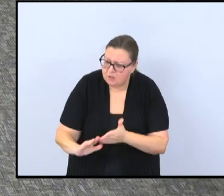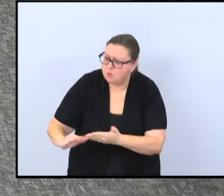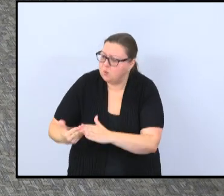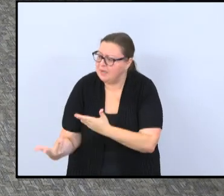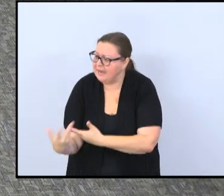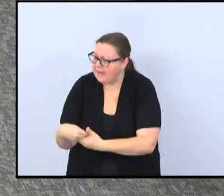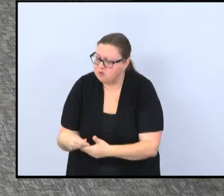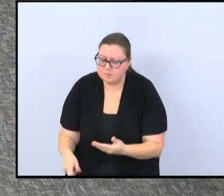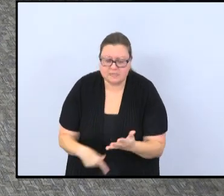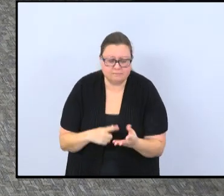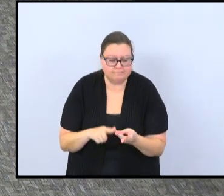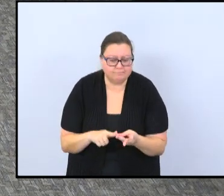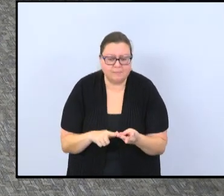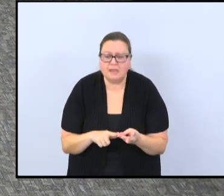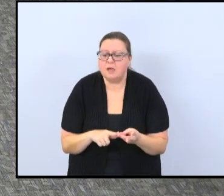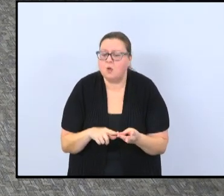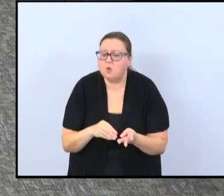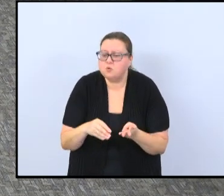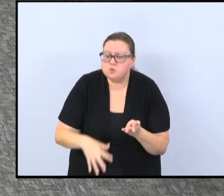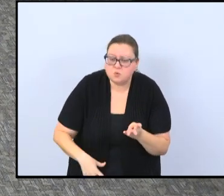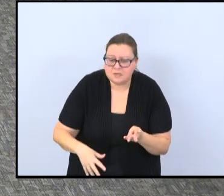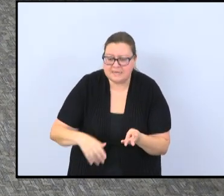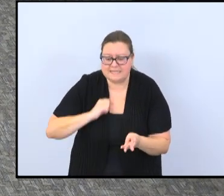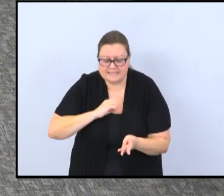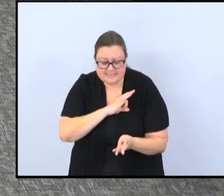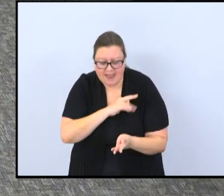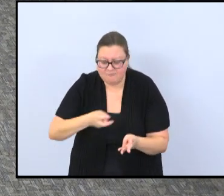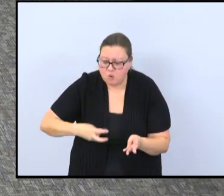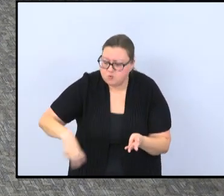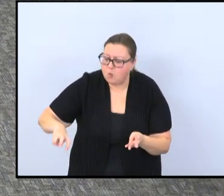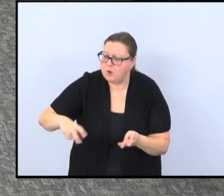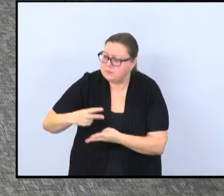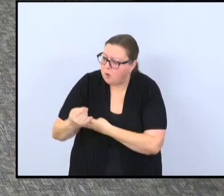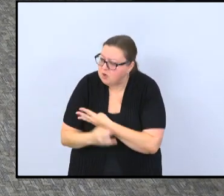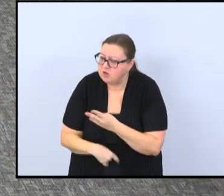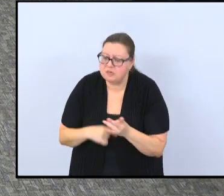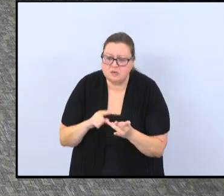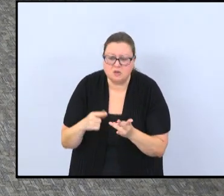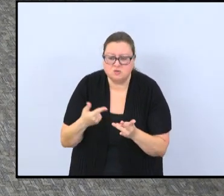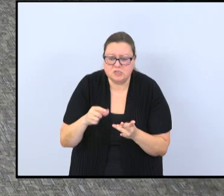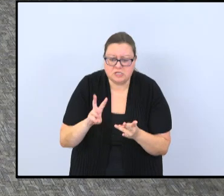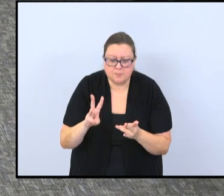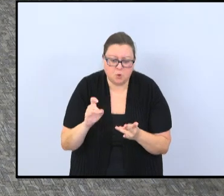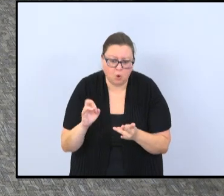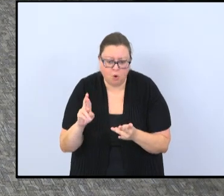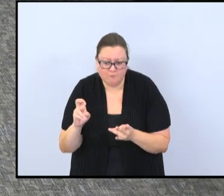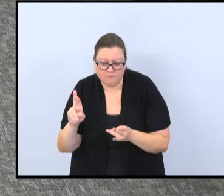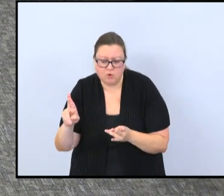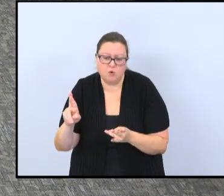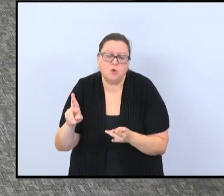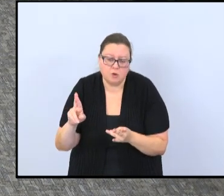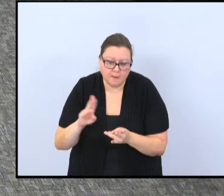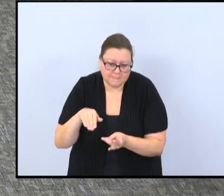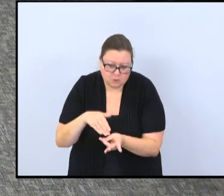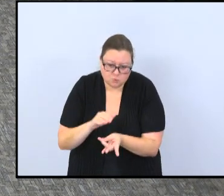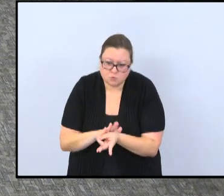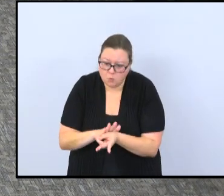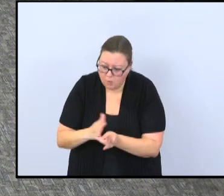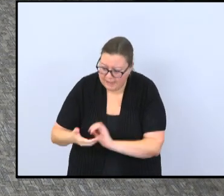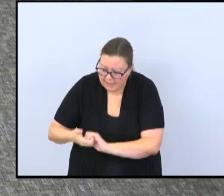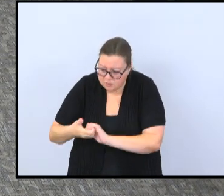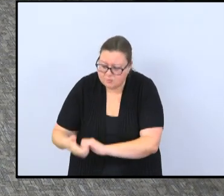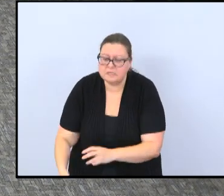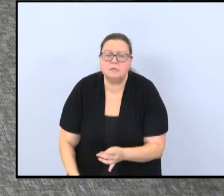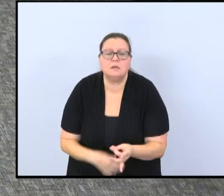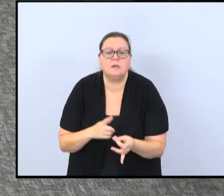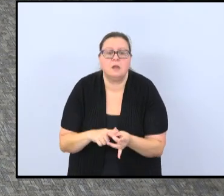and students and staff tours of projects, GW Carver Middle School Historic Alumni Committee engagement, working with our high